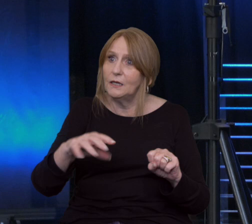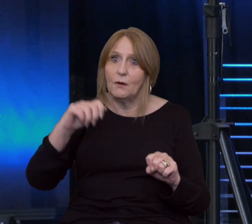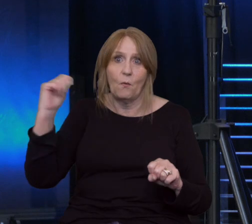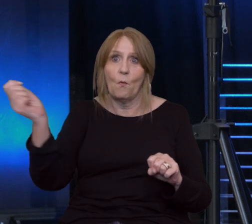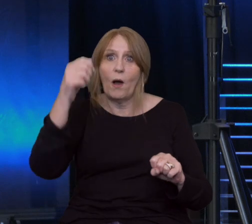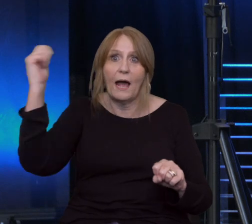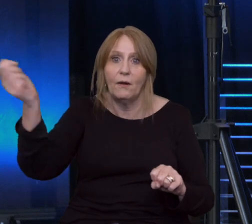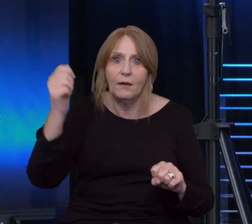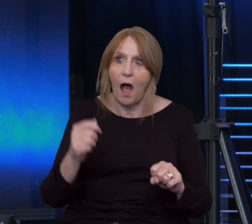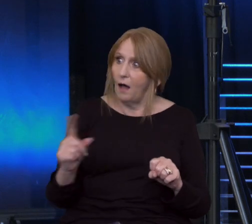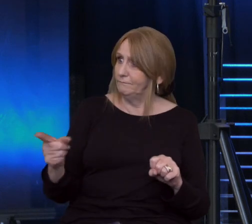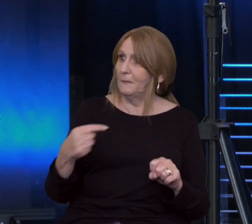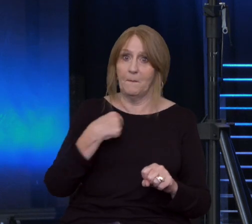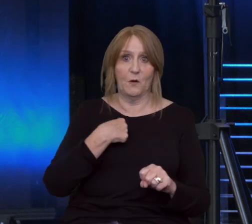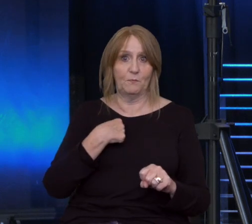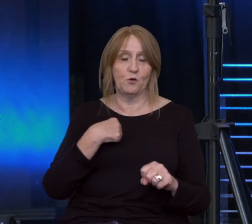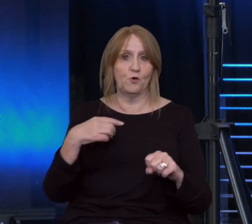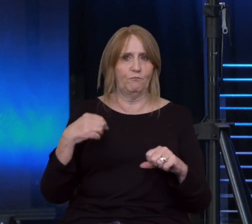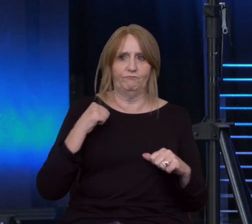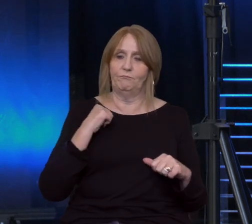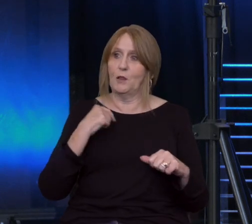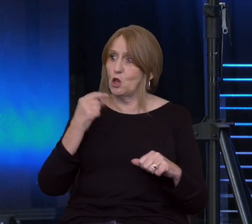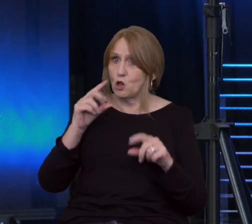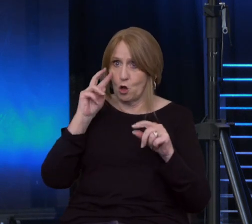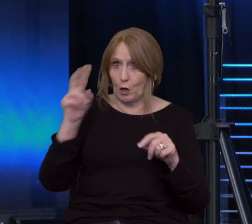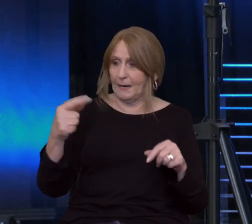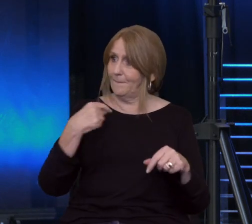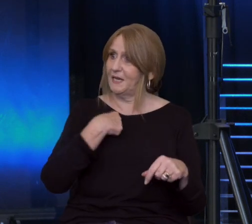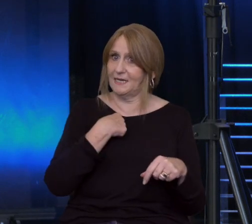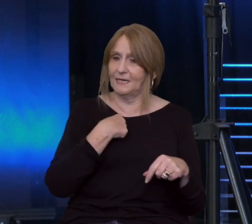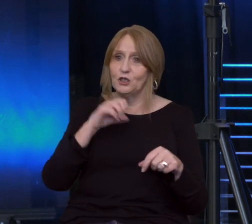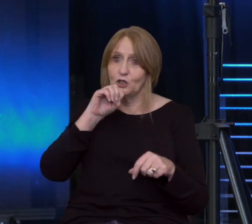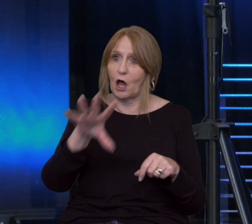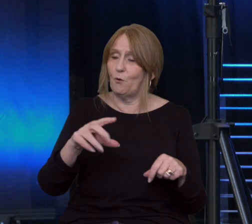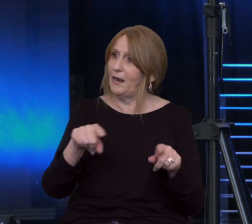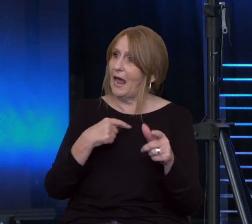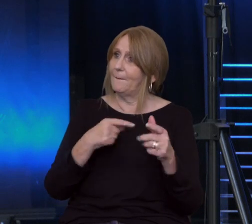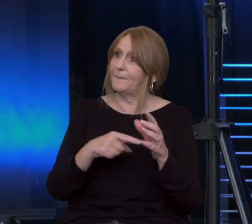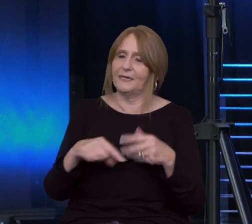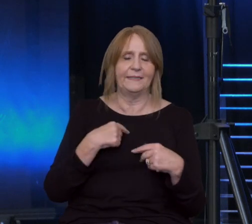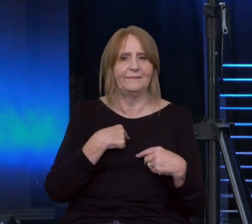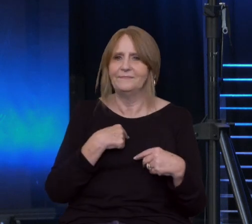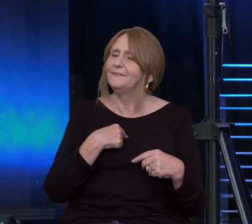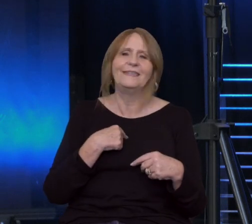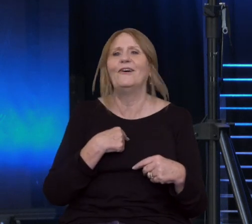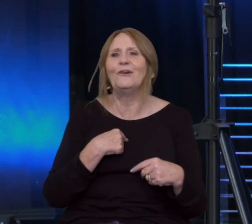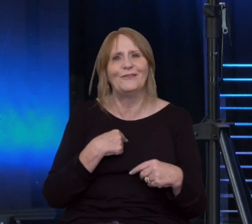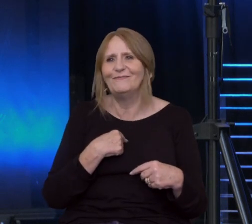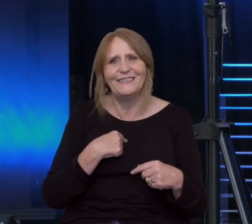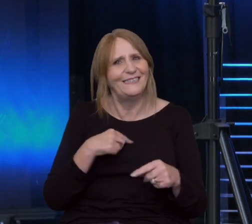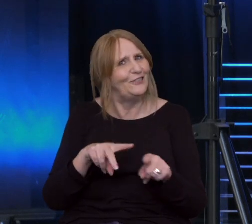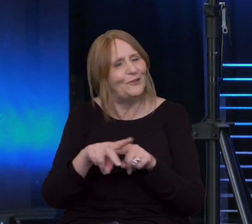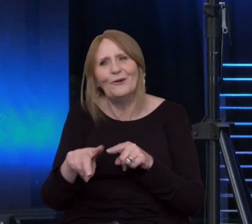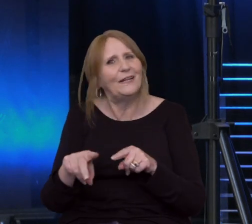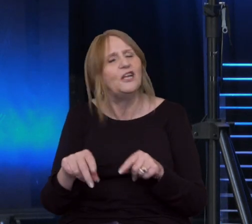this crowd throwing out palm leaves for me. Look at this crowd shouting at me. But of course, we know it wasn't the donkey at all. It was